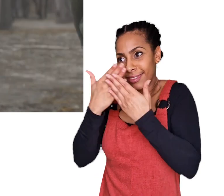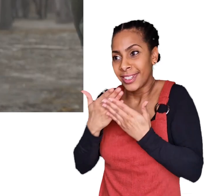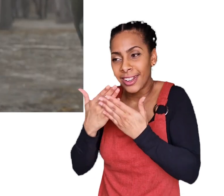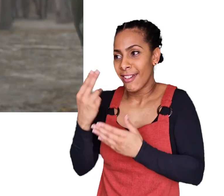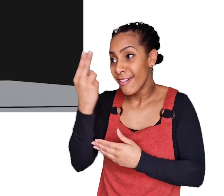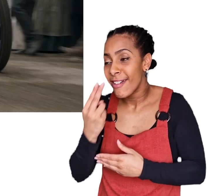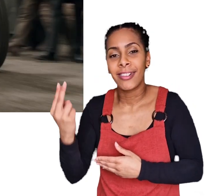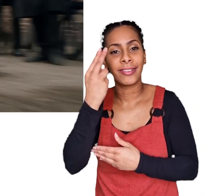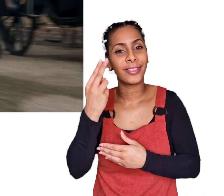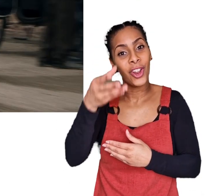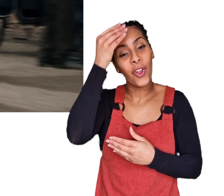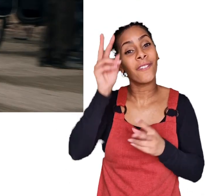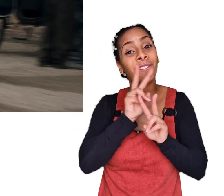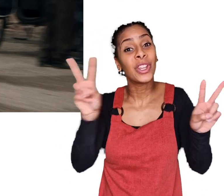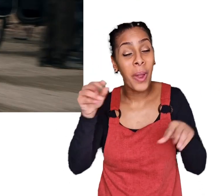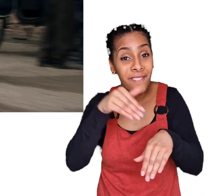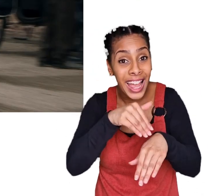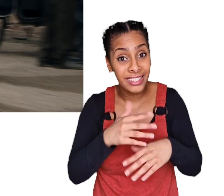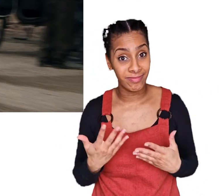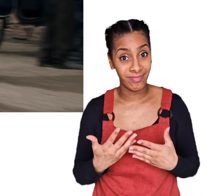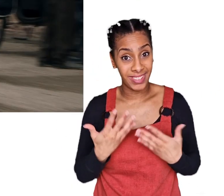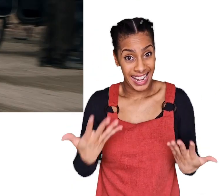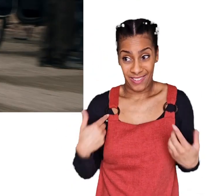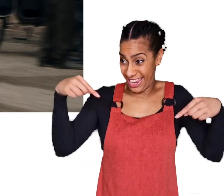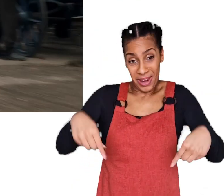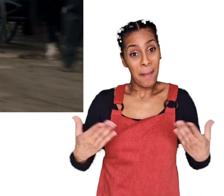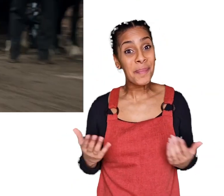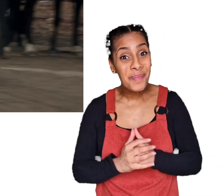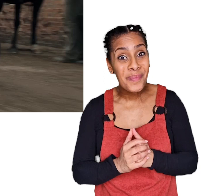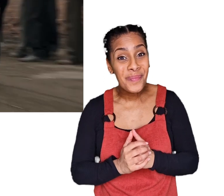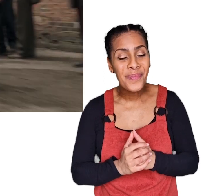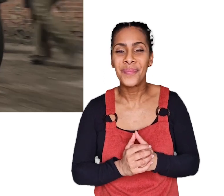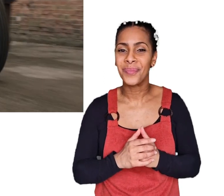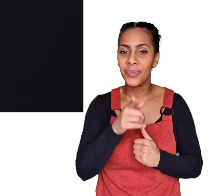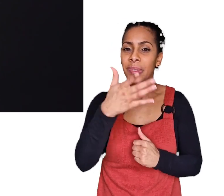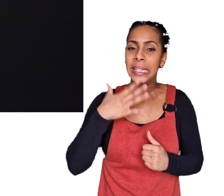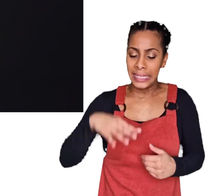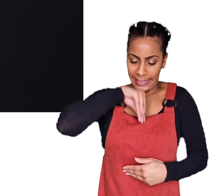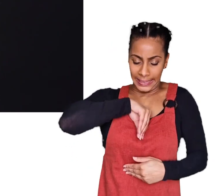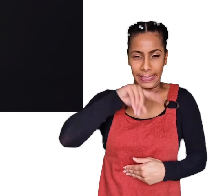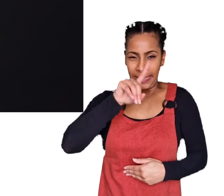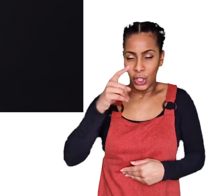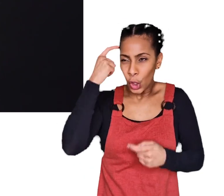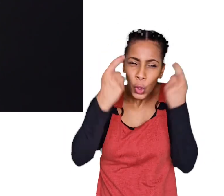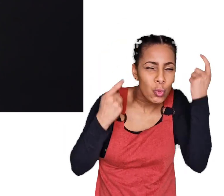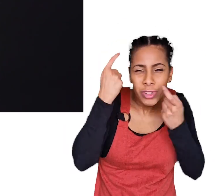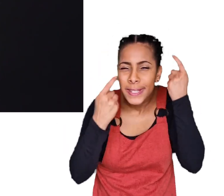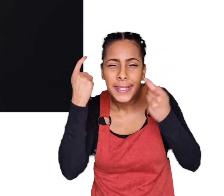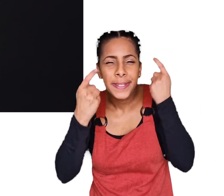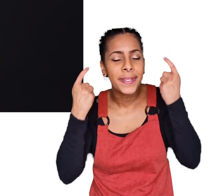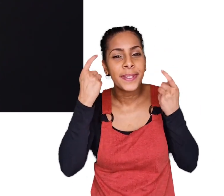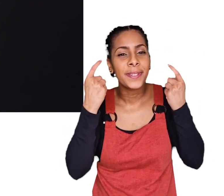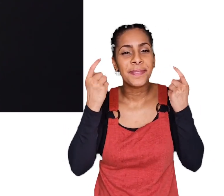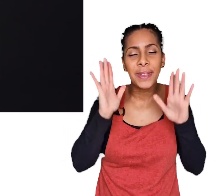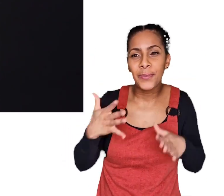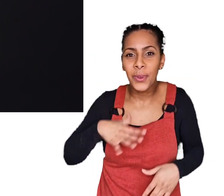and learning filmmaking, visual effects, and here where I am. You need to be quite curious because you